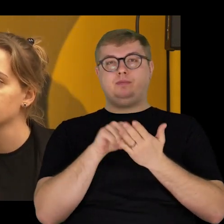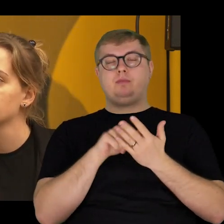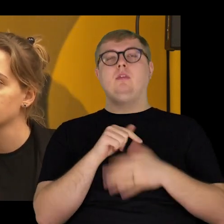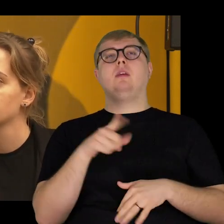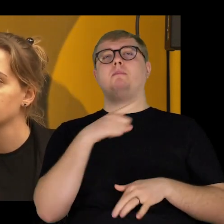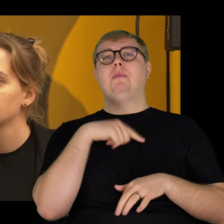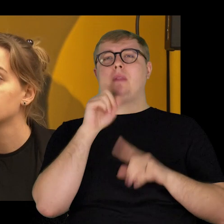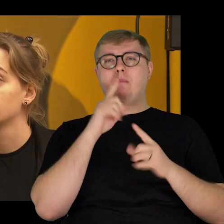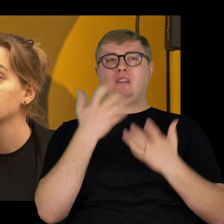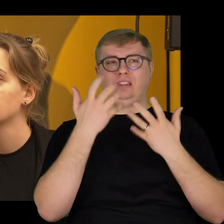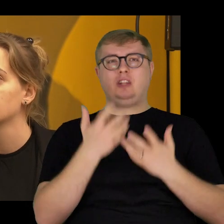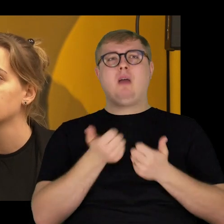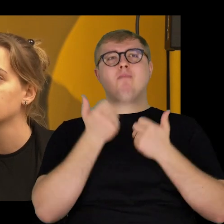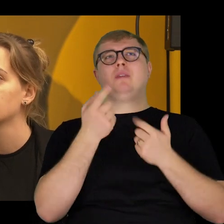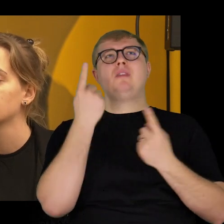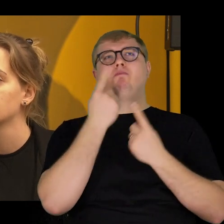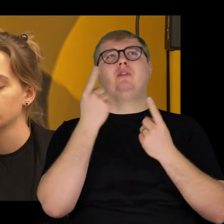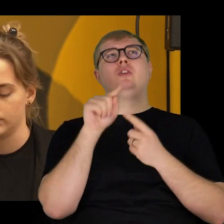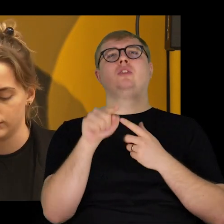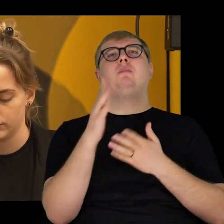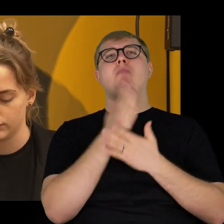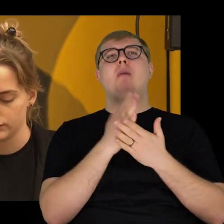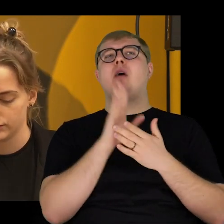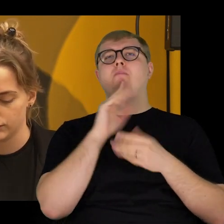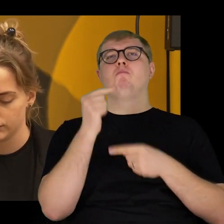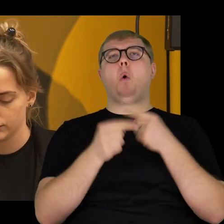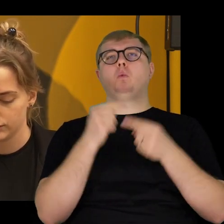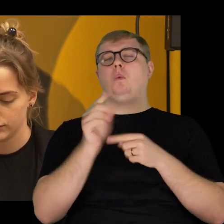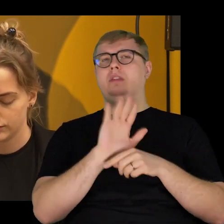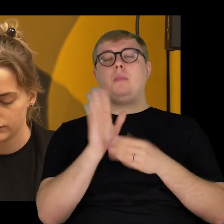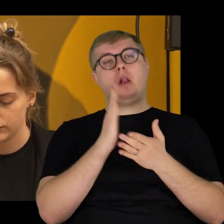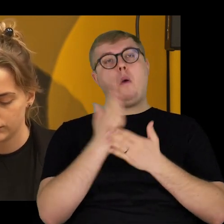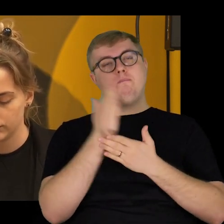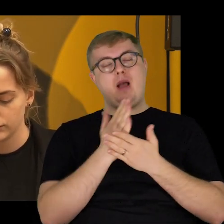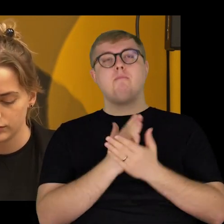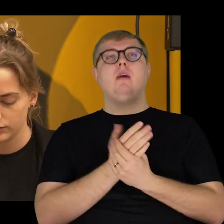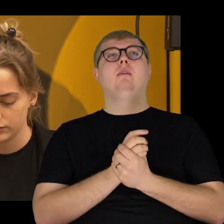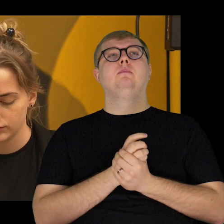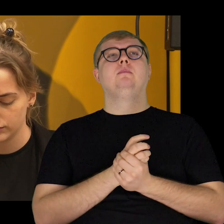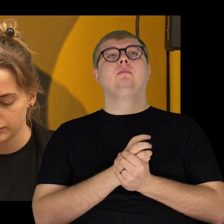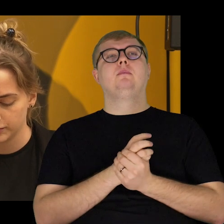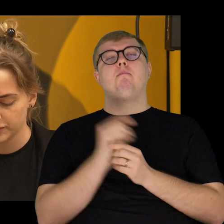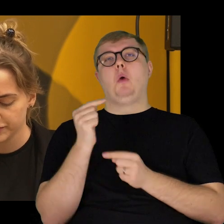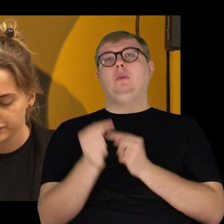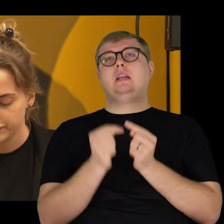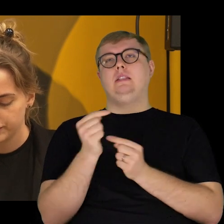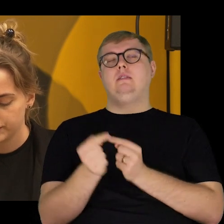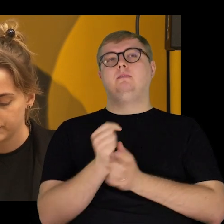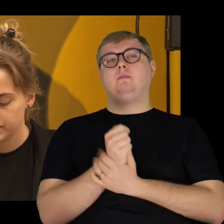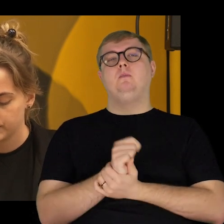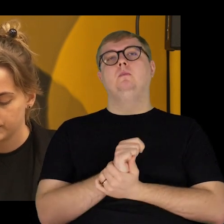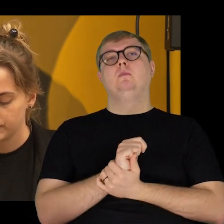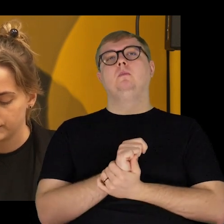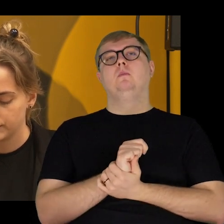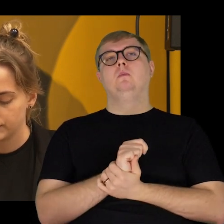as product, but actually of the mapping as a process. And for us, mapping